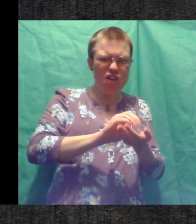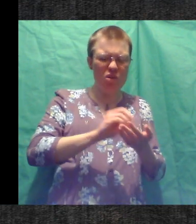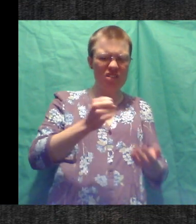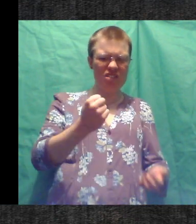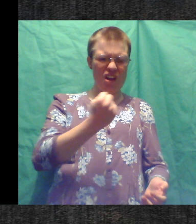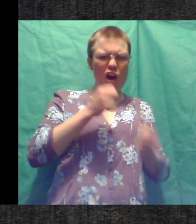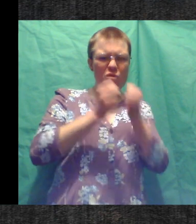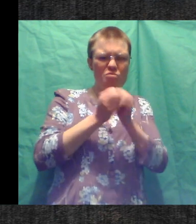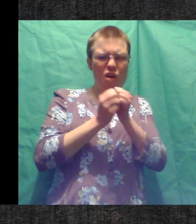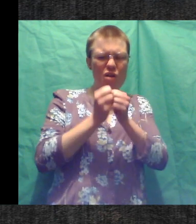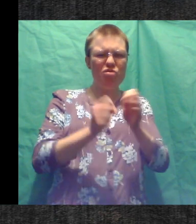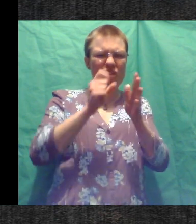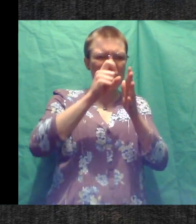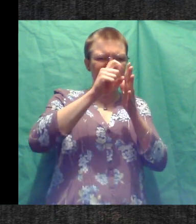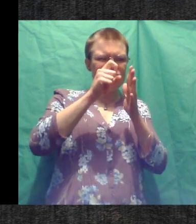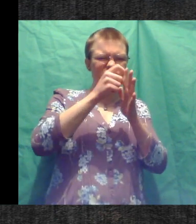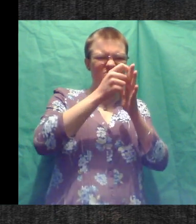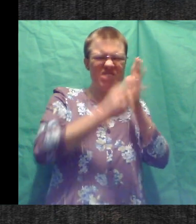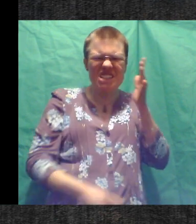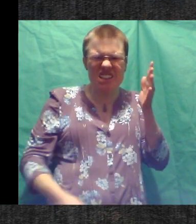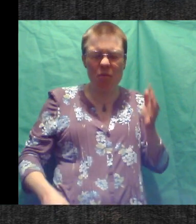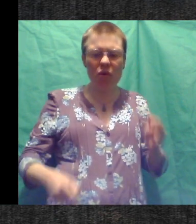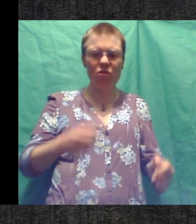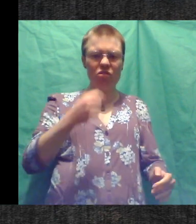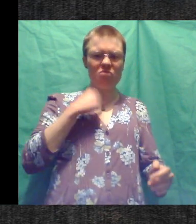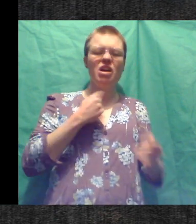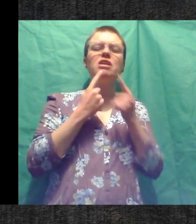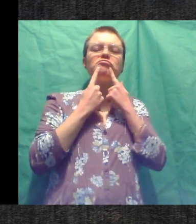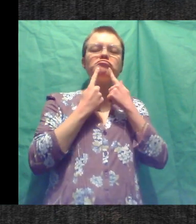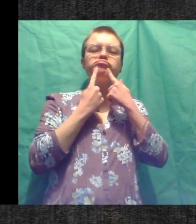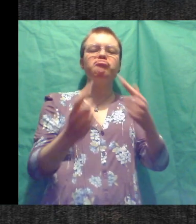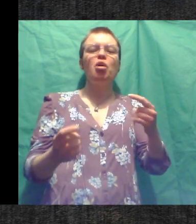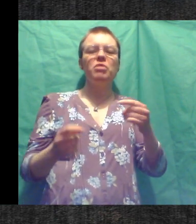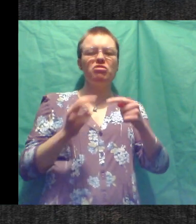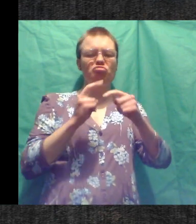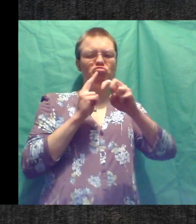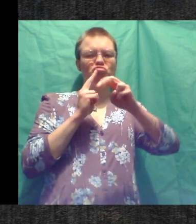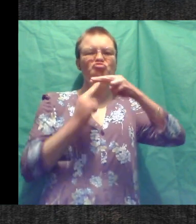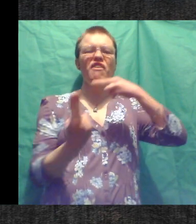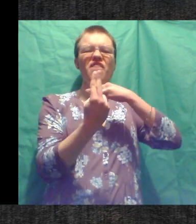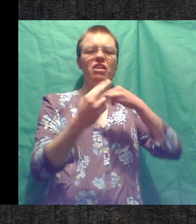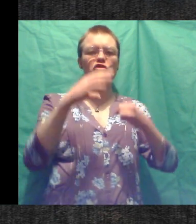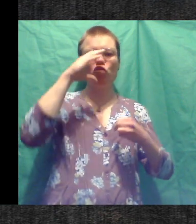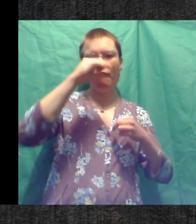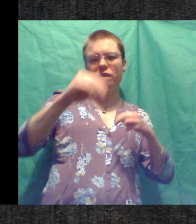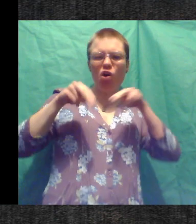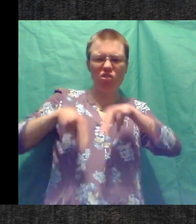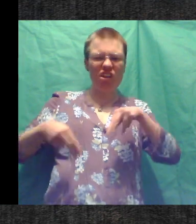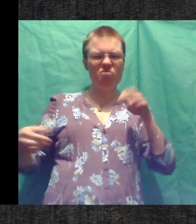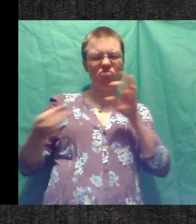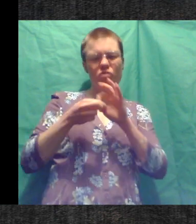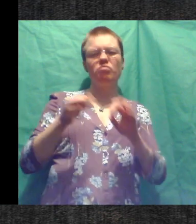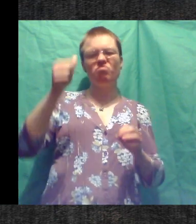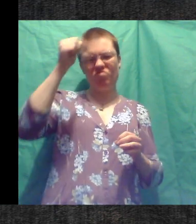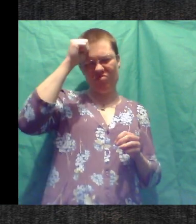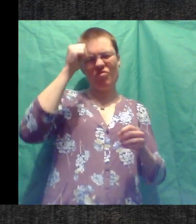my benefactor and sent my brother home a cripple. I vowed revenge and joined